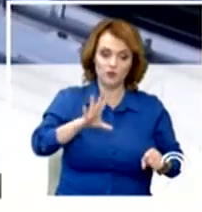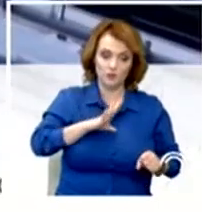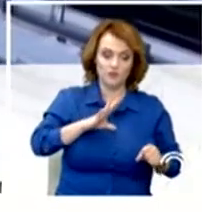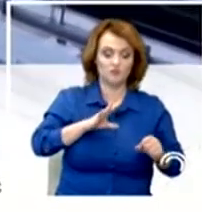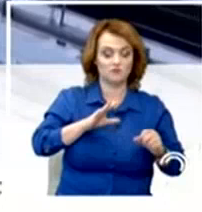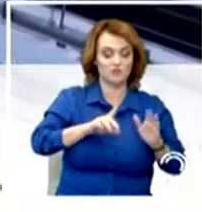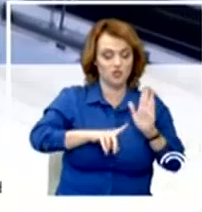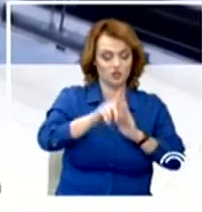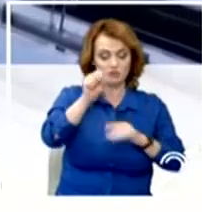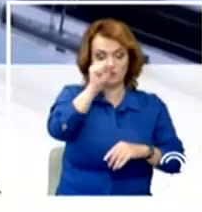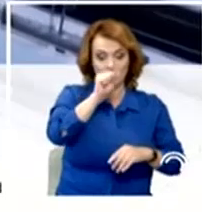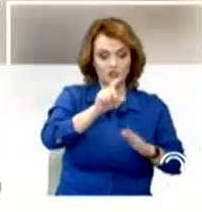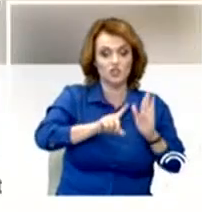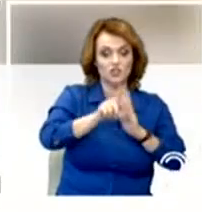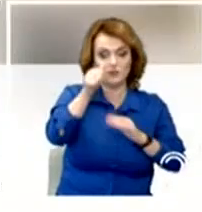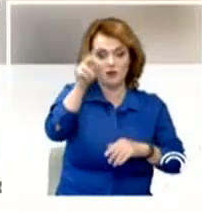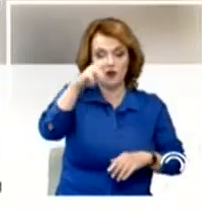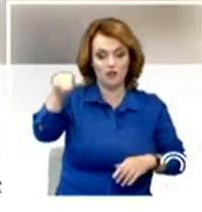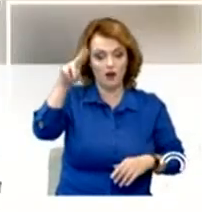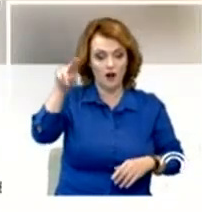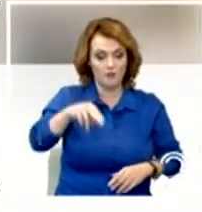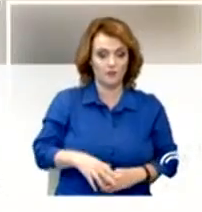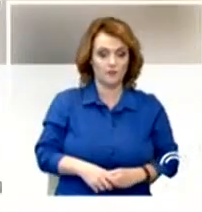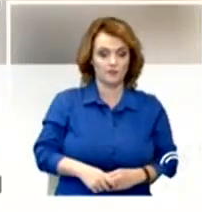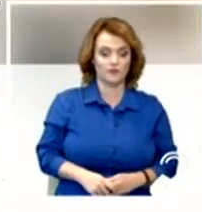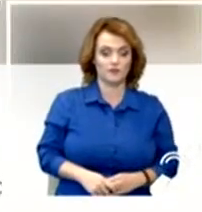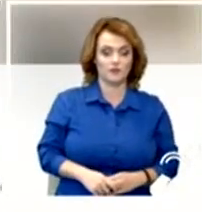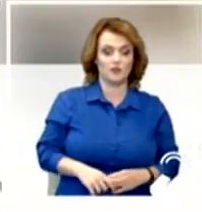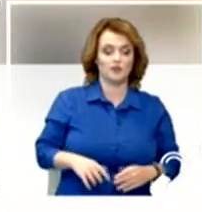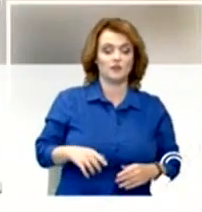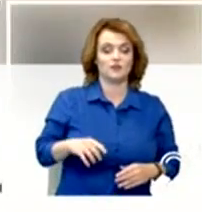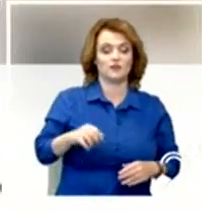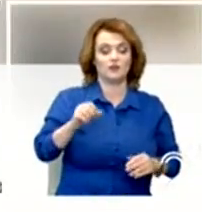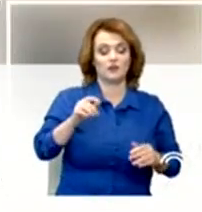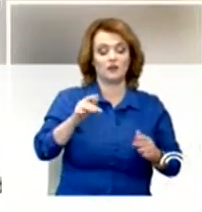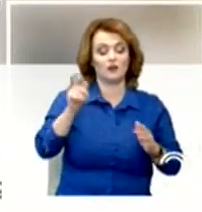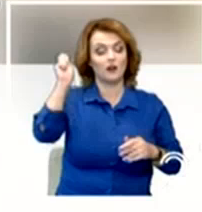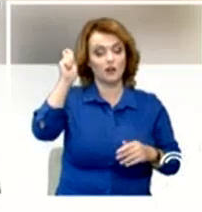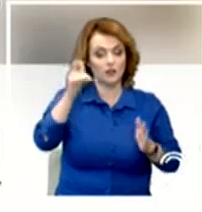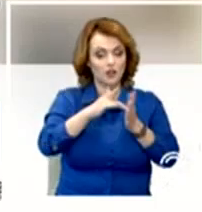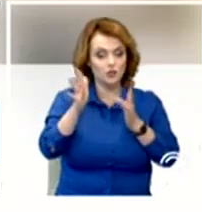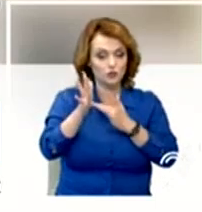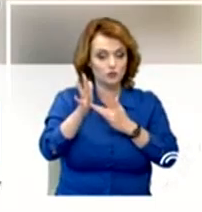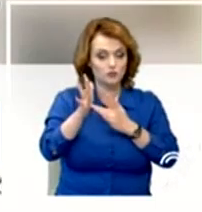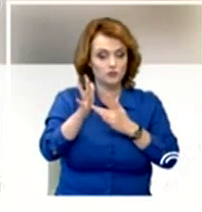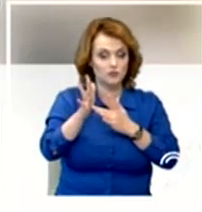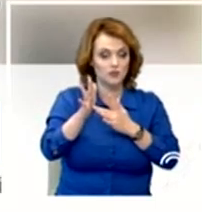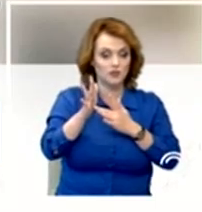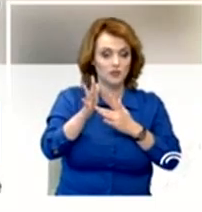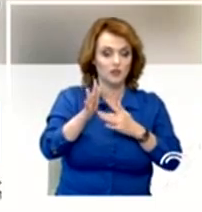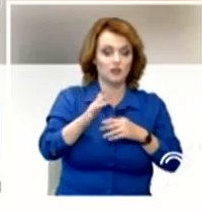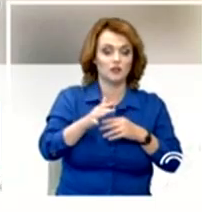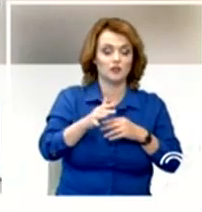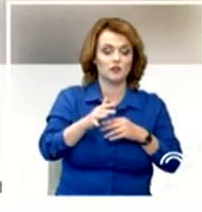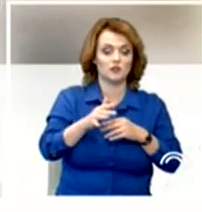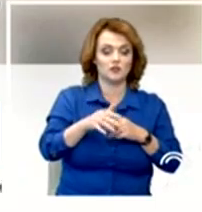val de frig chiar în luna decembrie. So this is not about White Christmas. It's not about